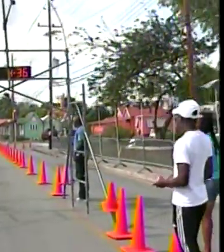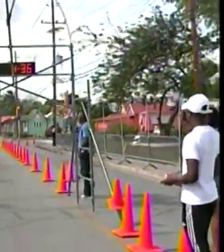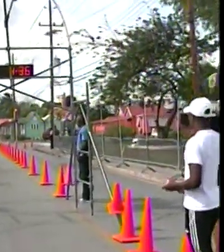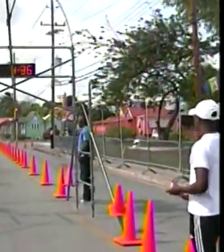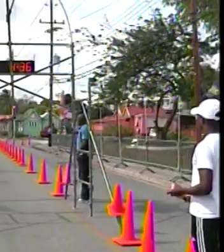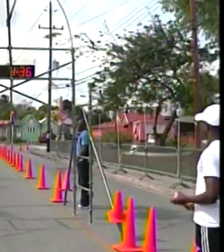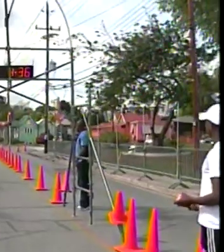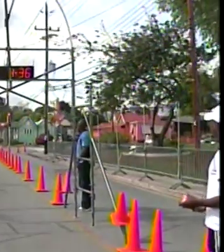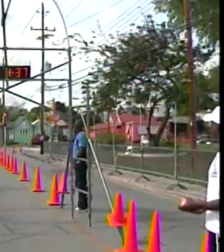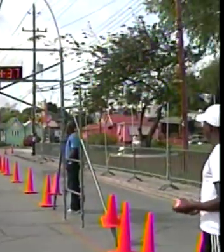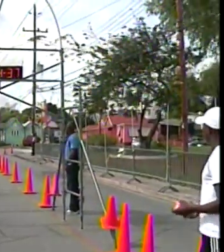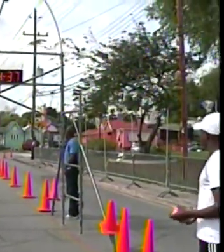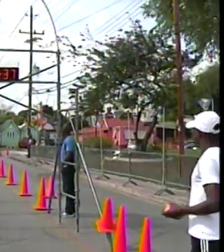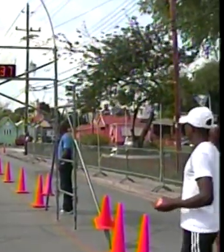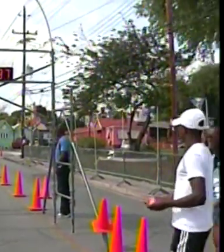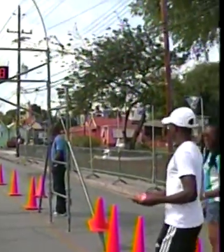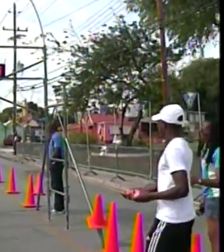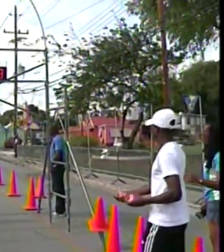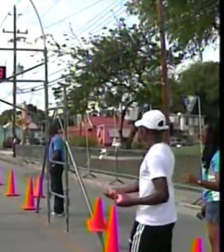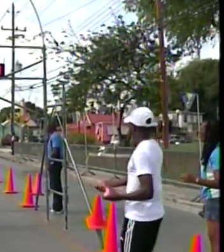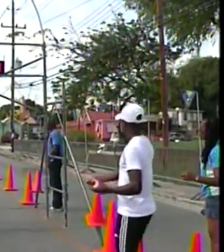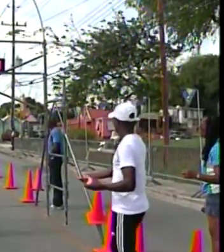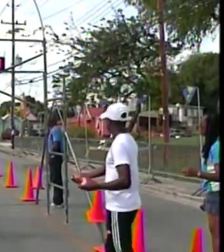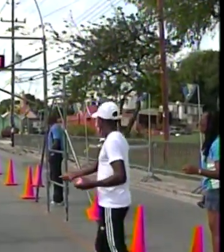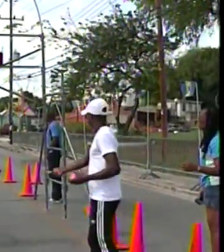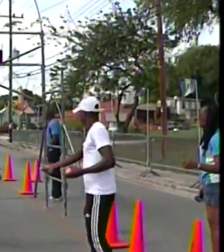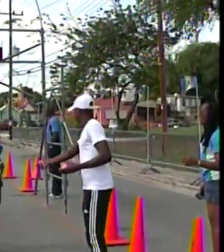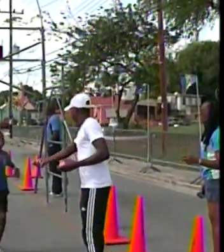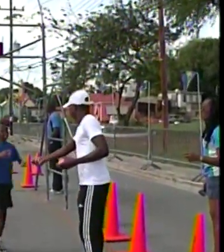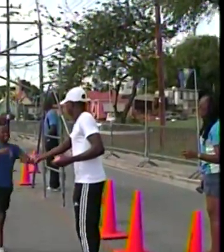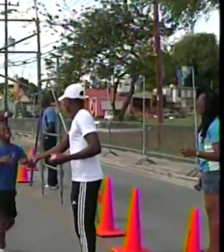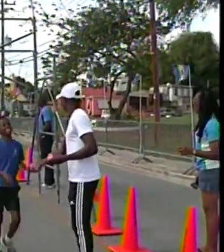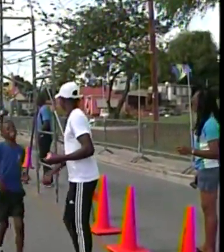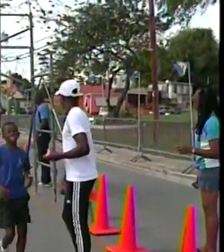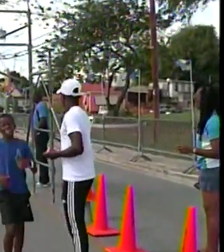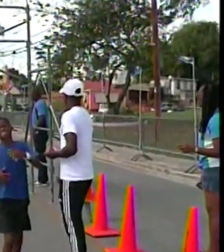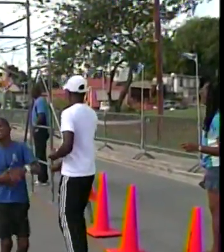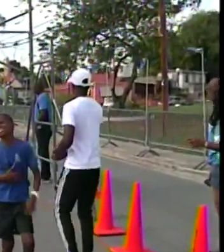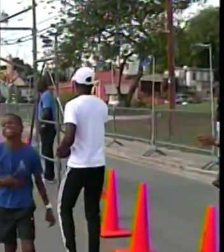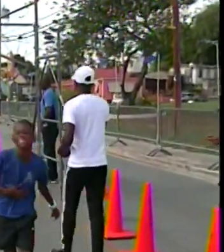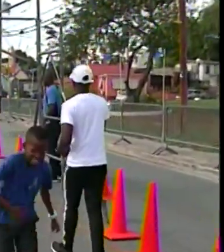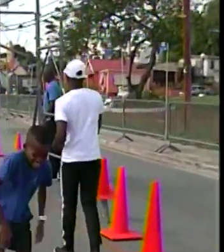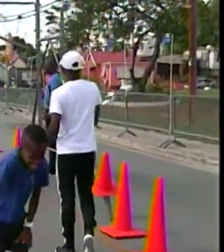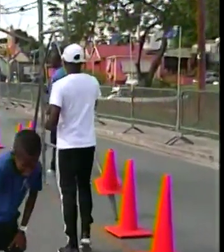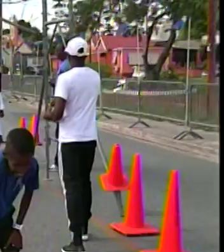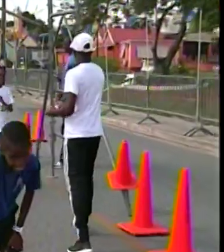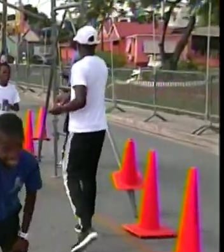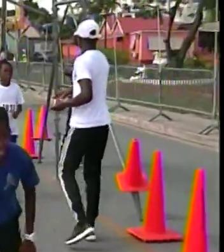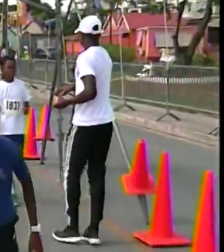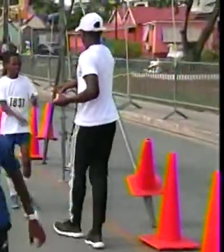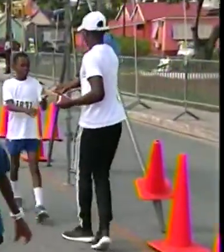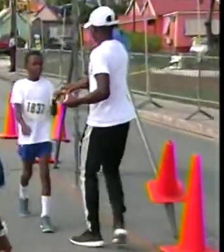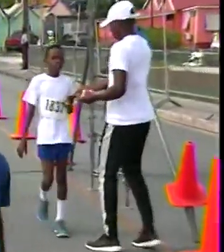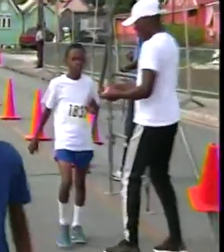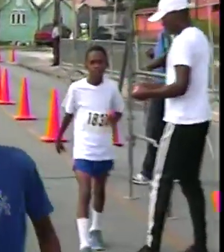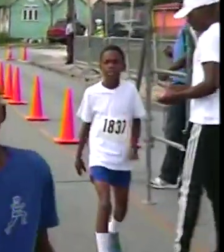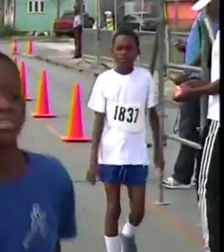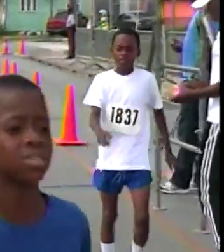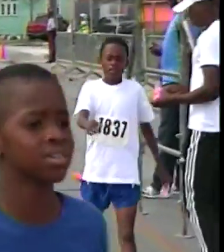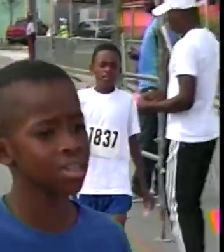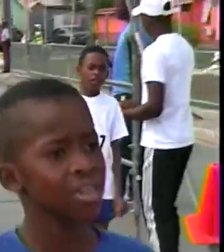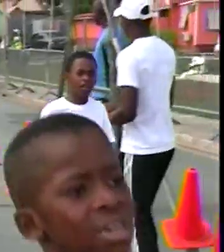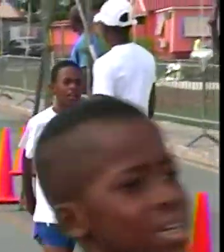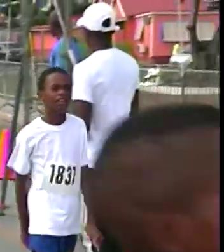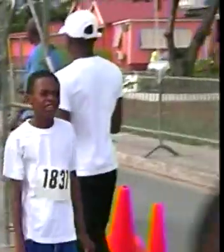before all of that, Yassi Daniel of Jumpstart won the new 1 mile race, finishing in 4 minutes 45 seconds ahead